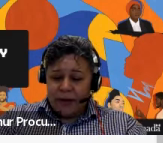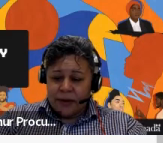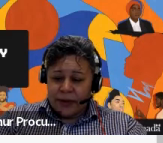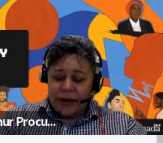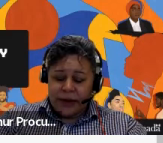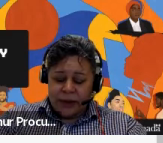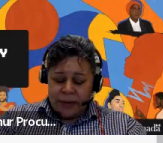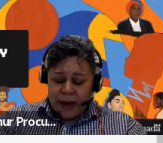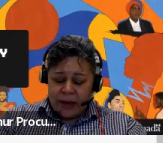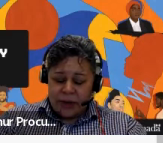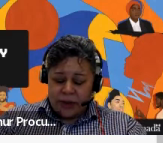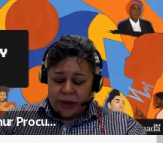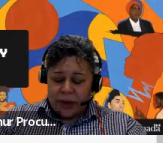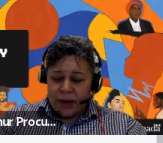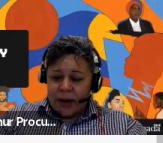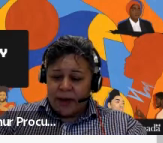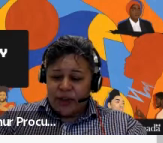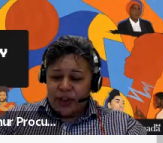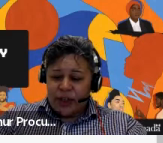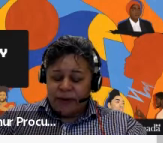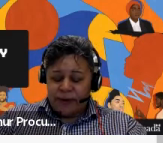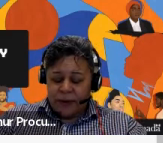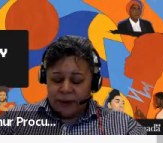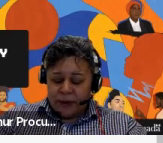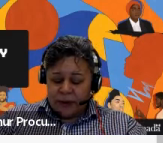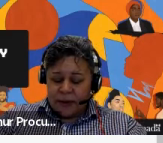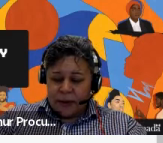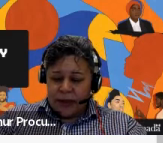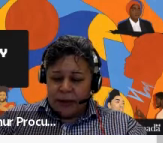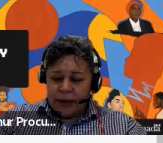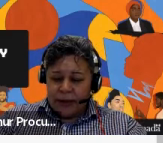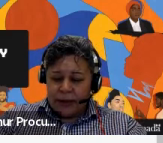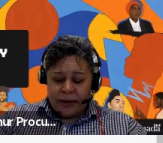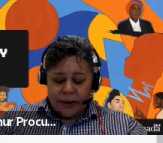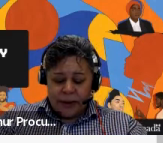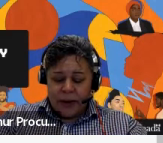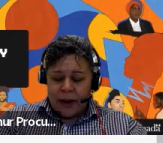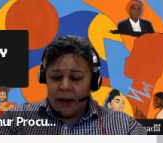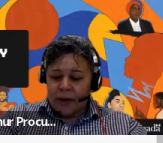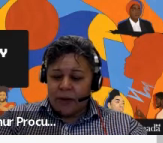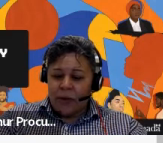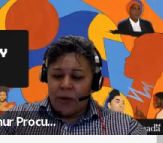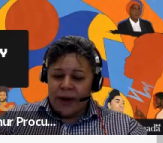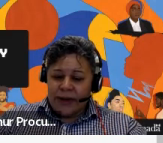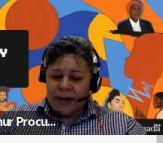level, director, manager, chief, team